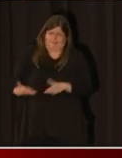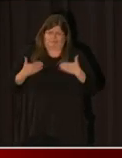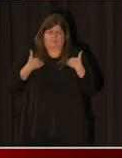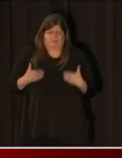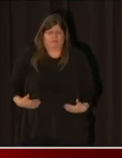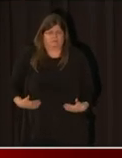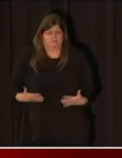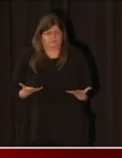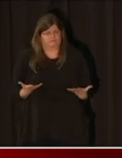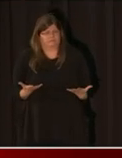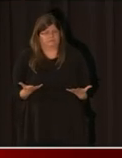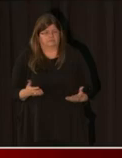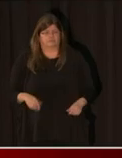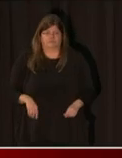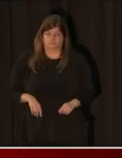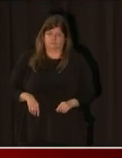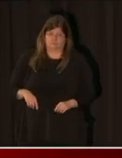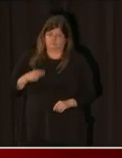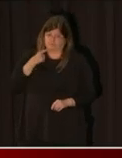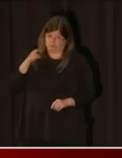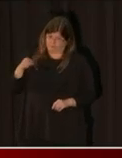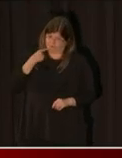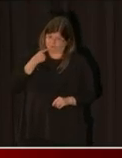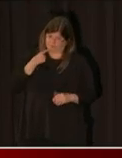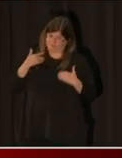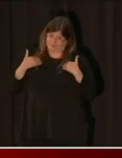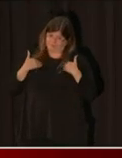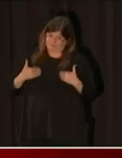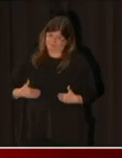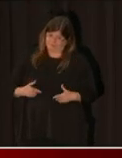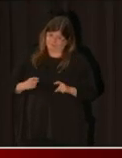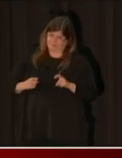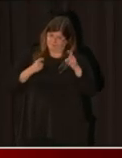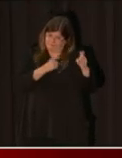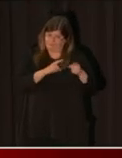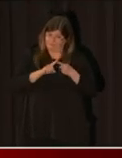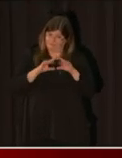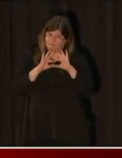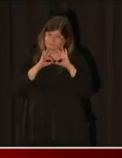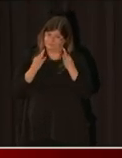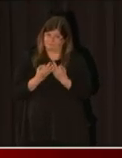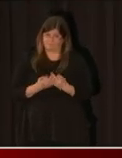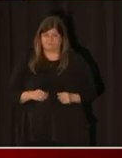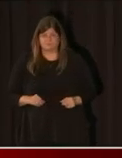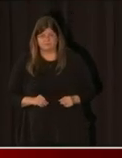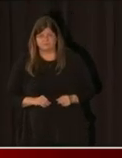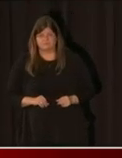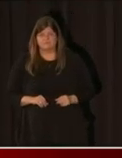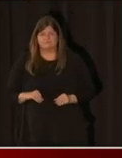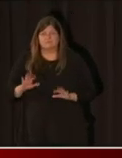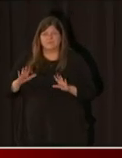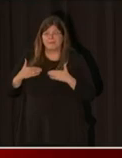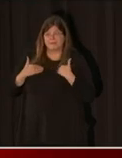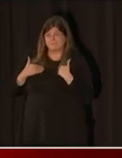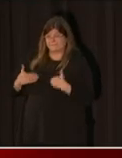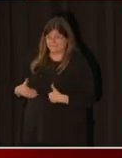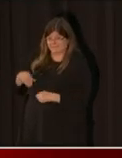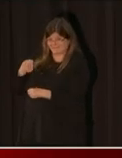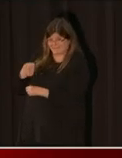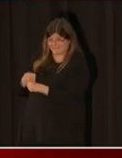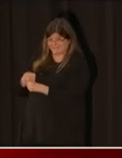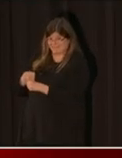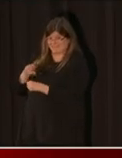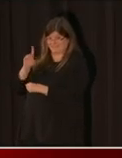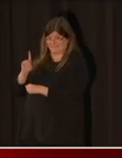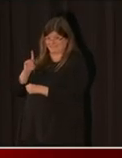body, when you say as a body released to the family, bodies in the District of Columbia are released for burial to